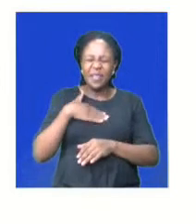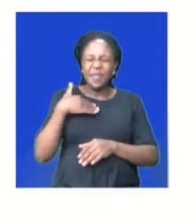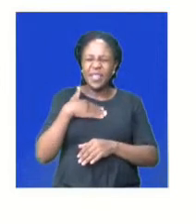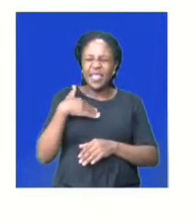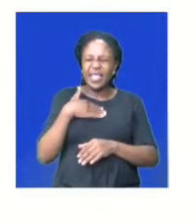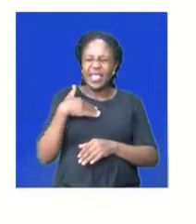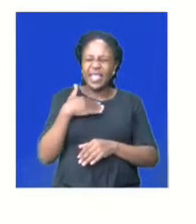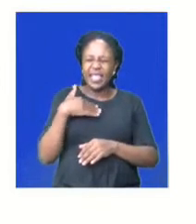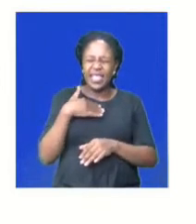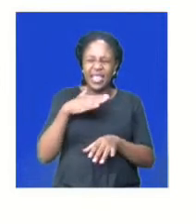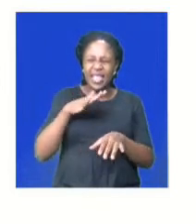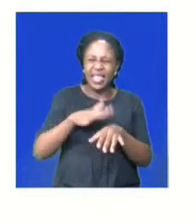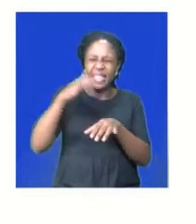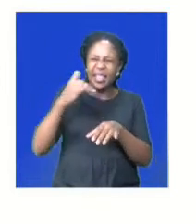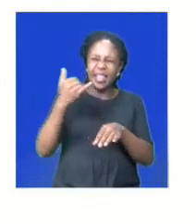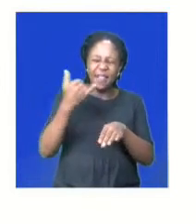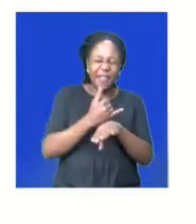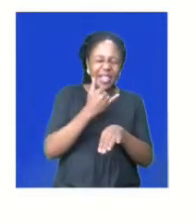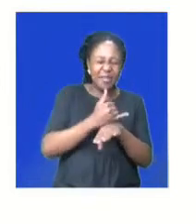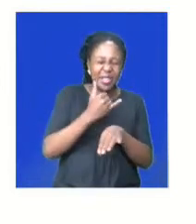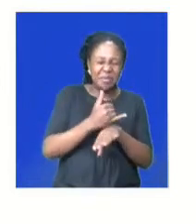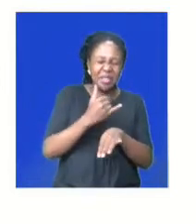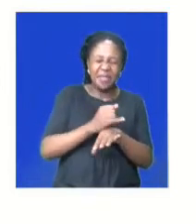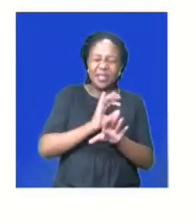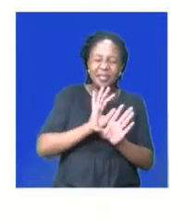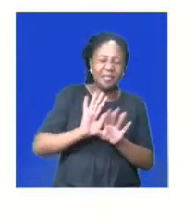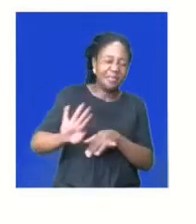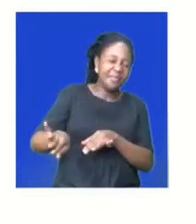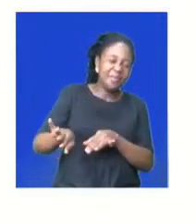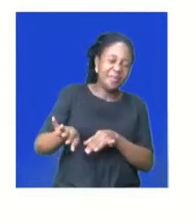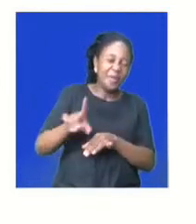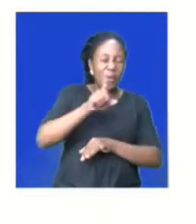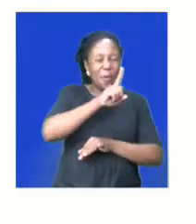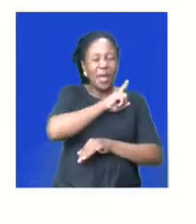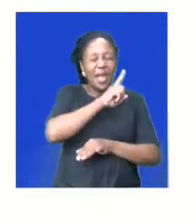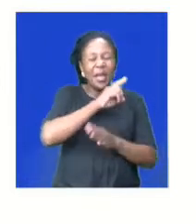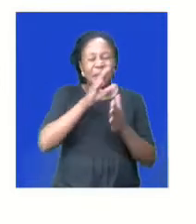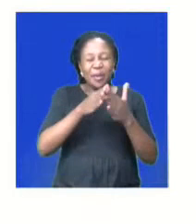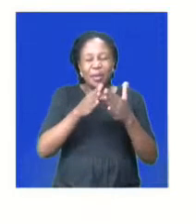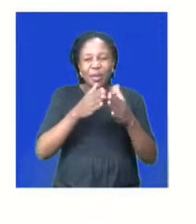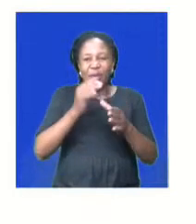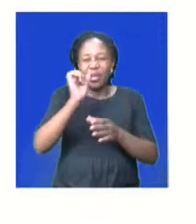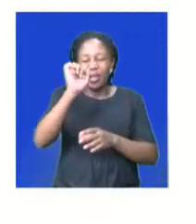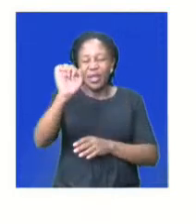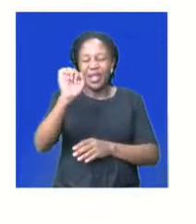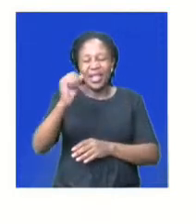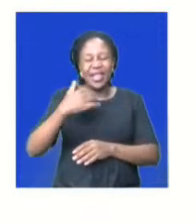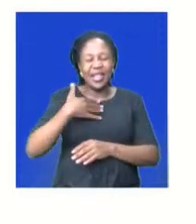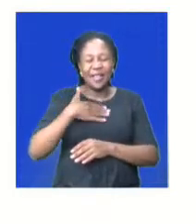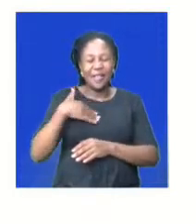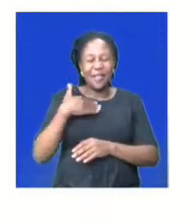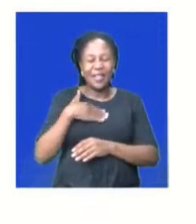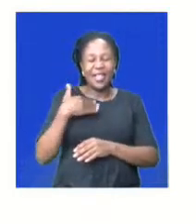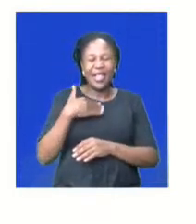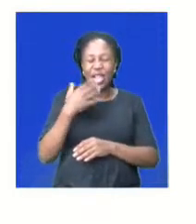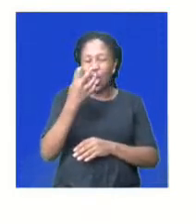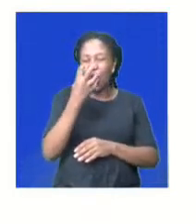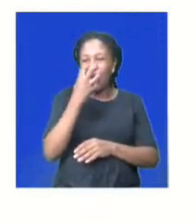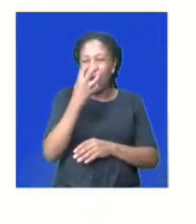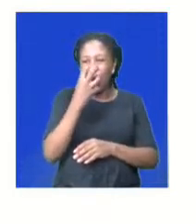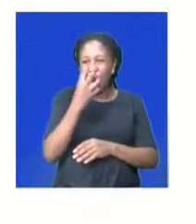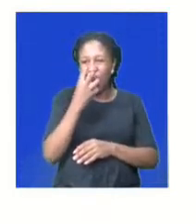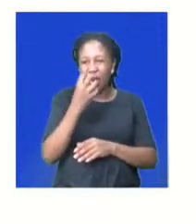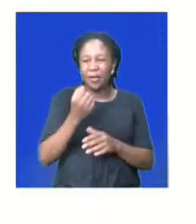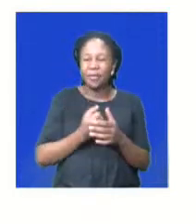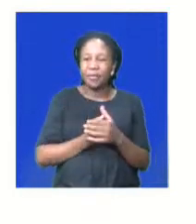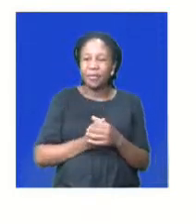hot and quickly remove your hand because you have felt that it is hot. Even if it's